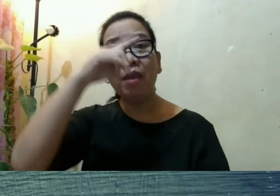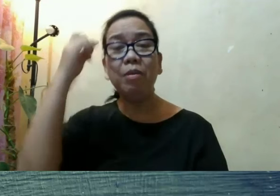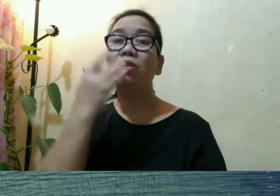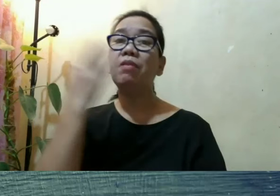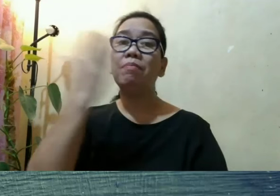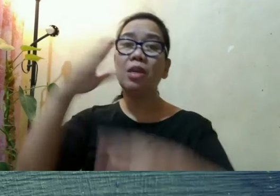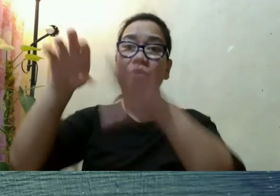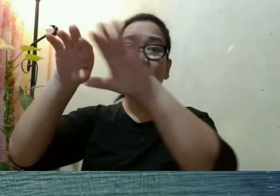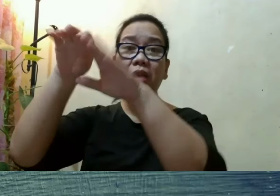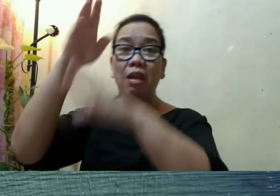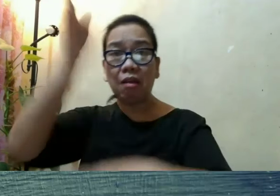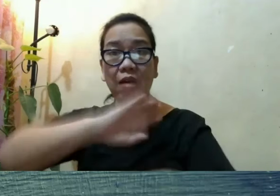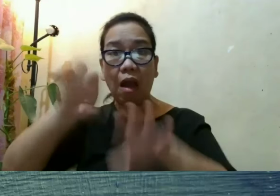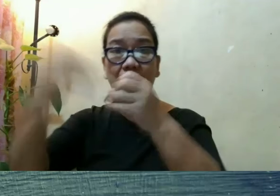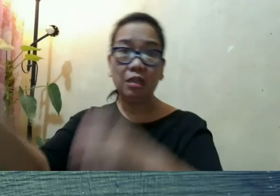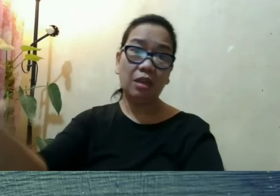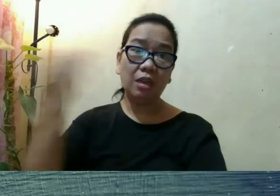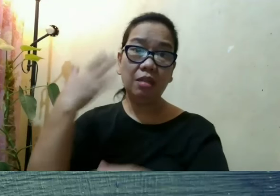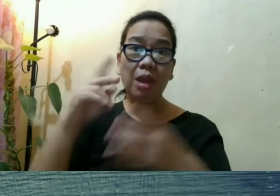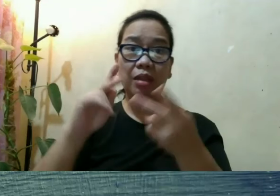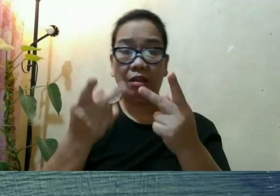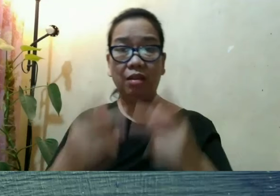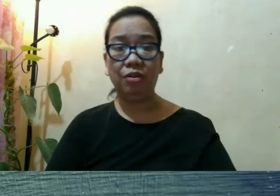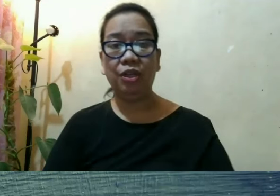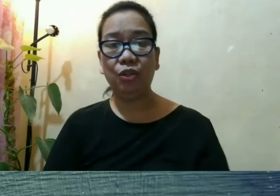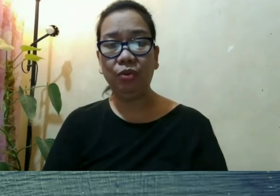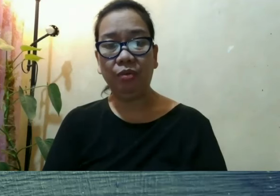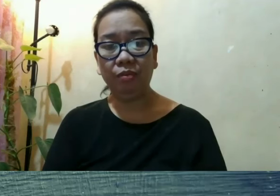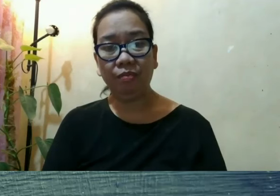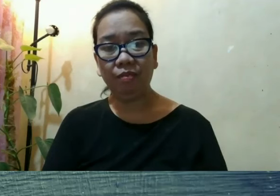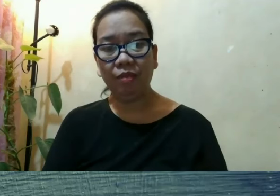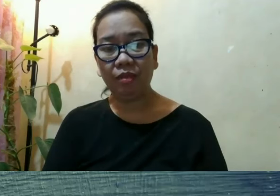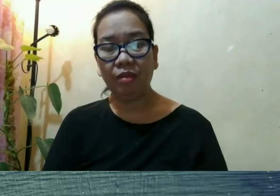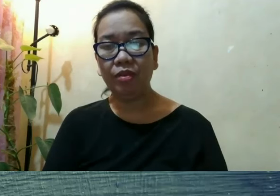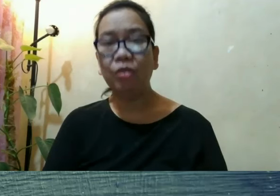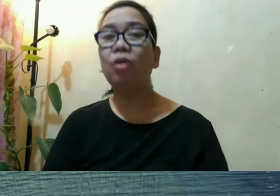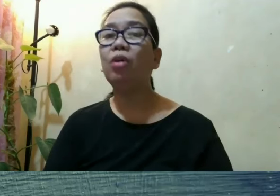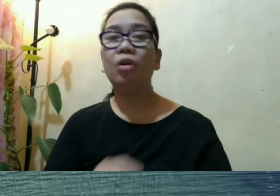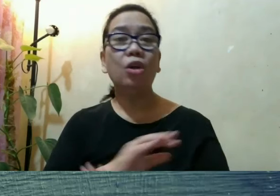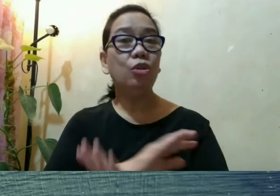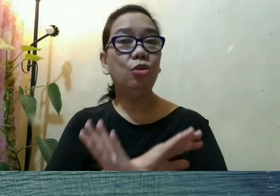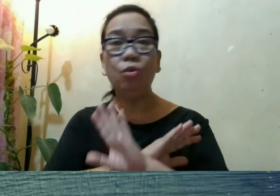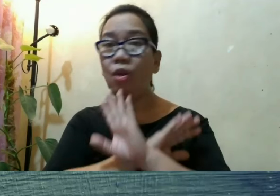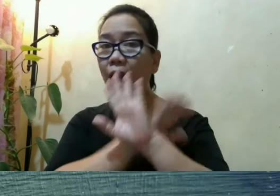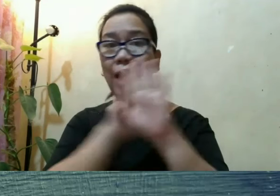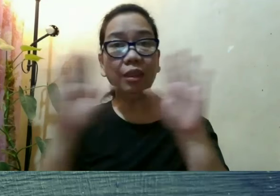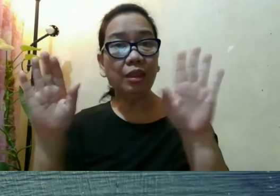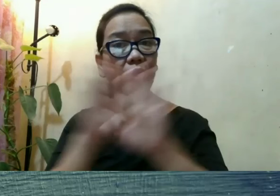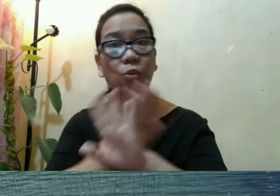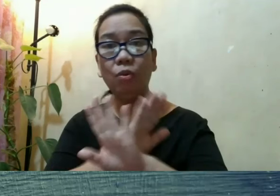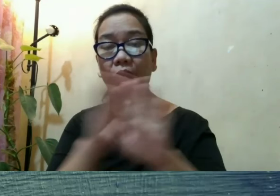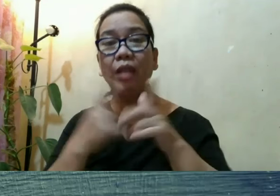Why? Because if mirrors crack, it might hurt you. So do